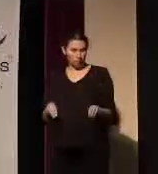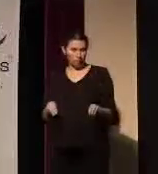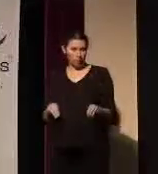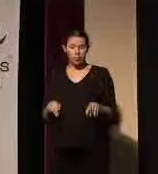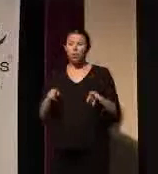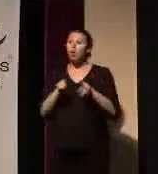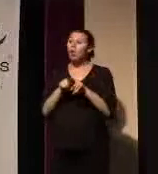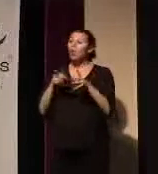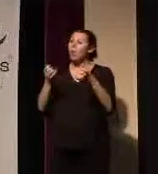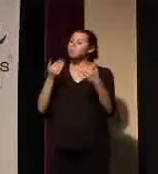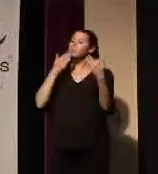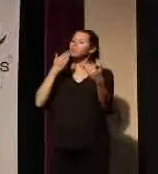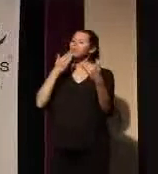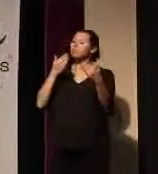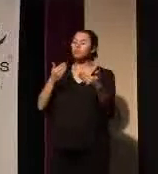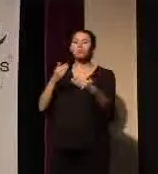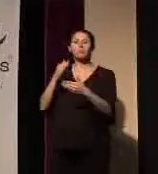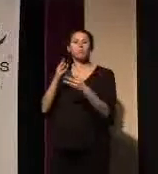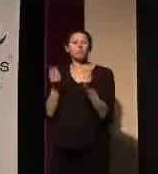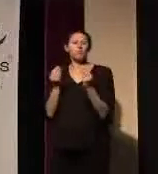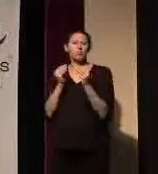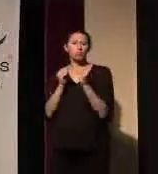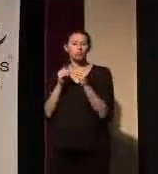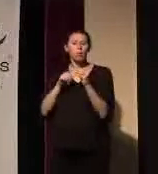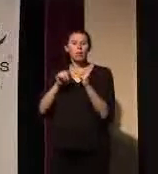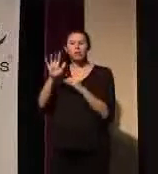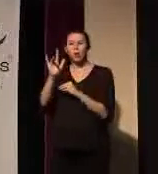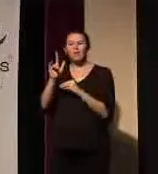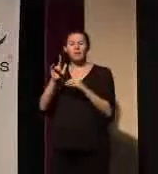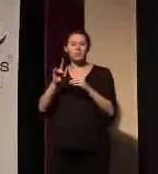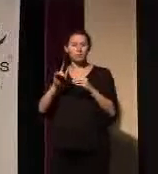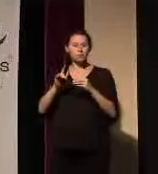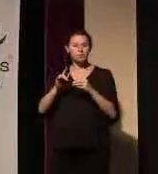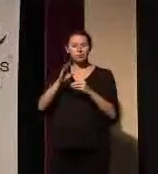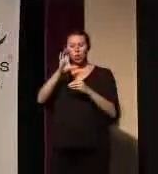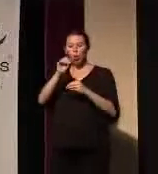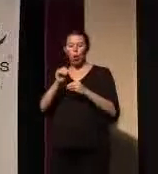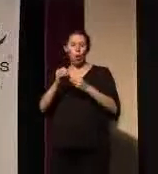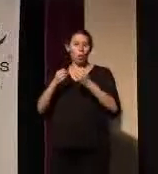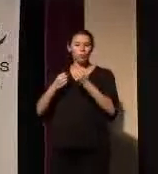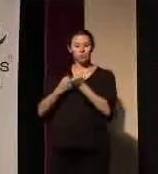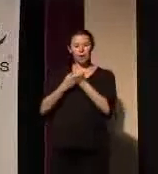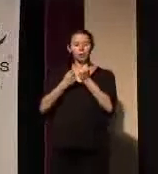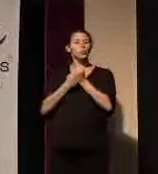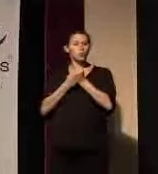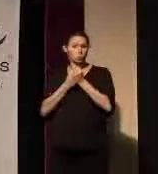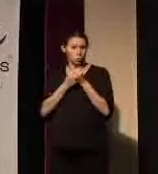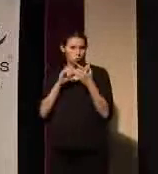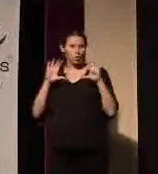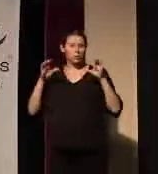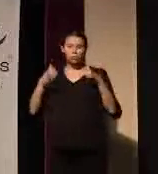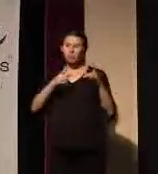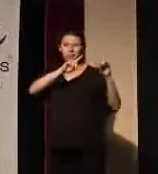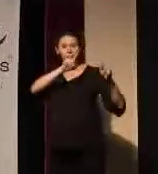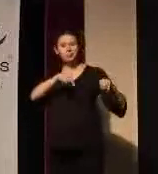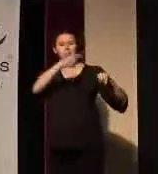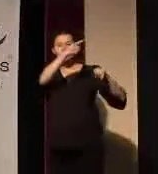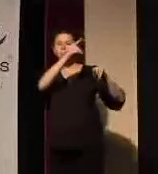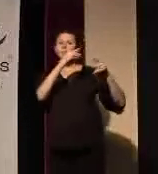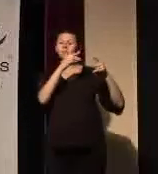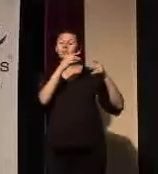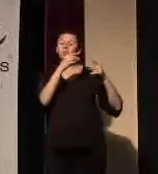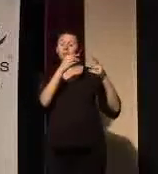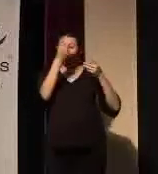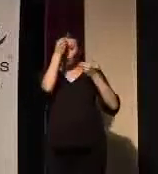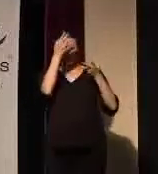than 25 co-sponsoring community organizations who came out and shared their information tonight at the tables up in the Grand